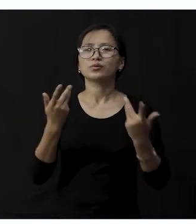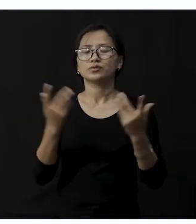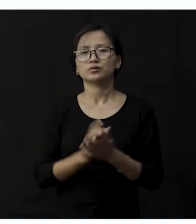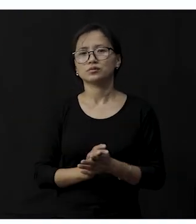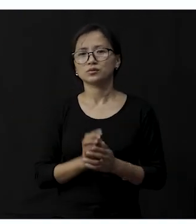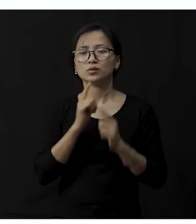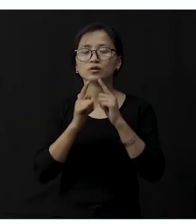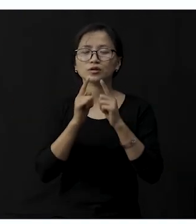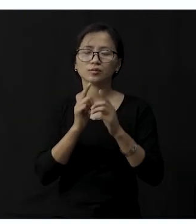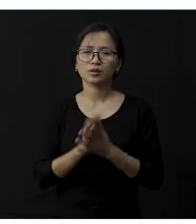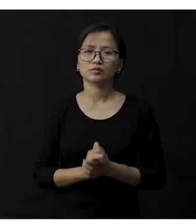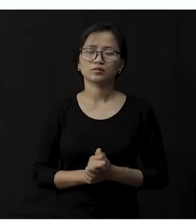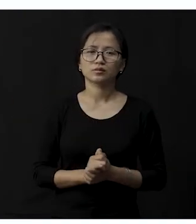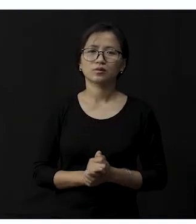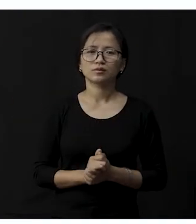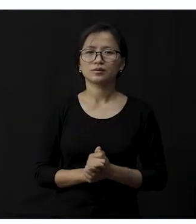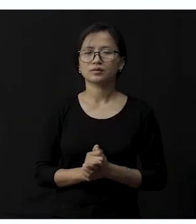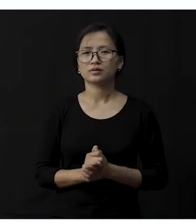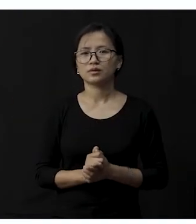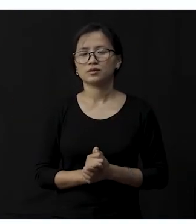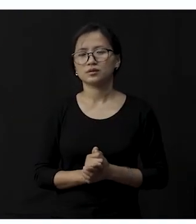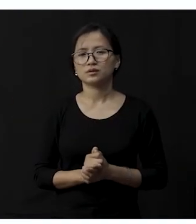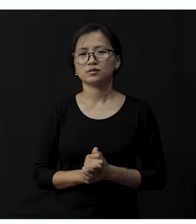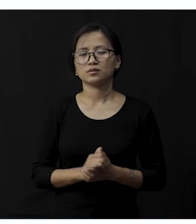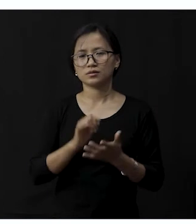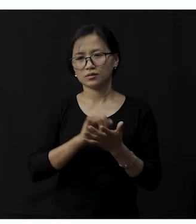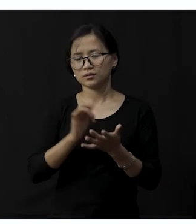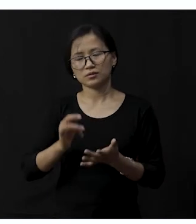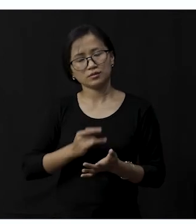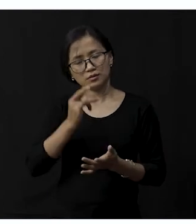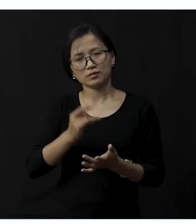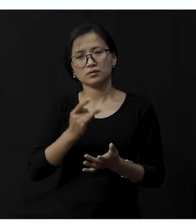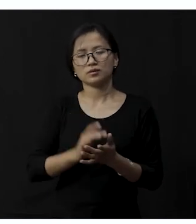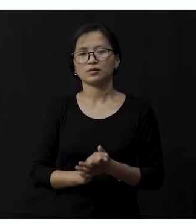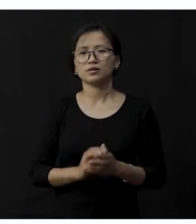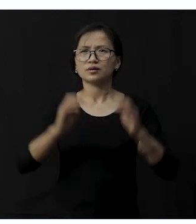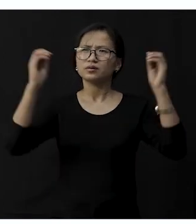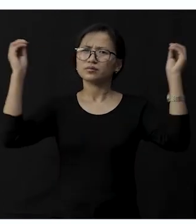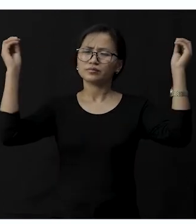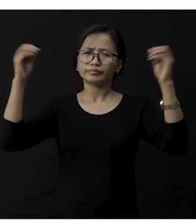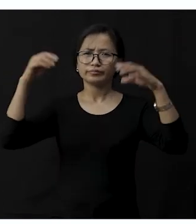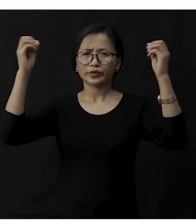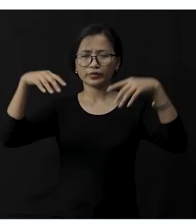how you're telling us about the weather. So that's an adjective. Windy, rainy, sunny, mild. All these words